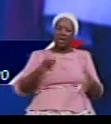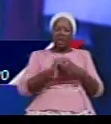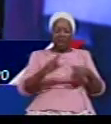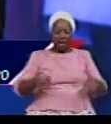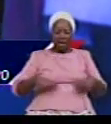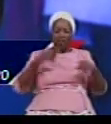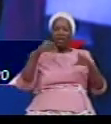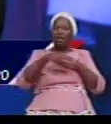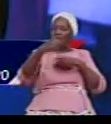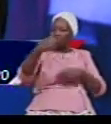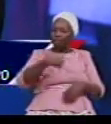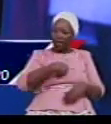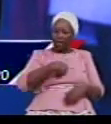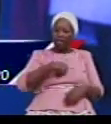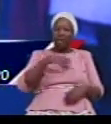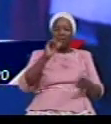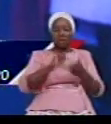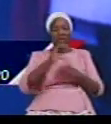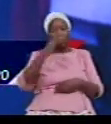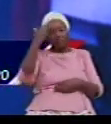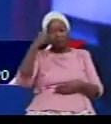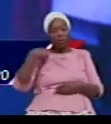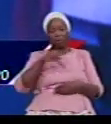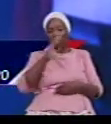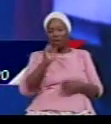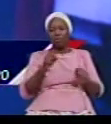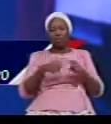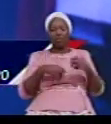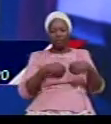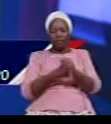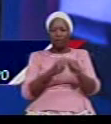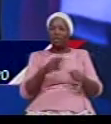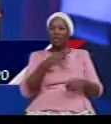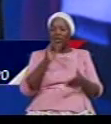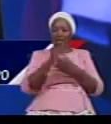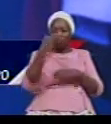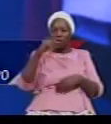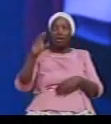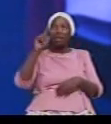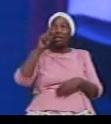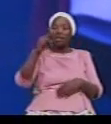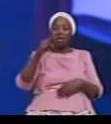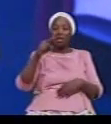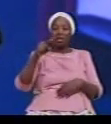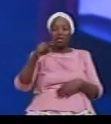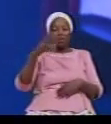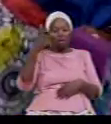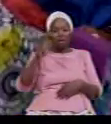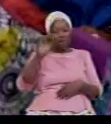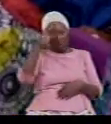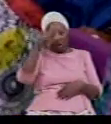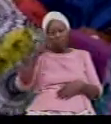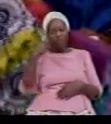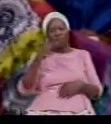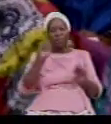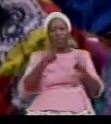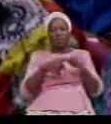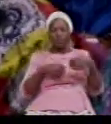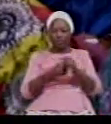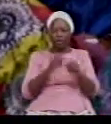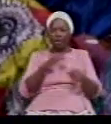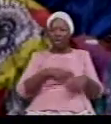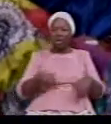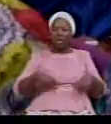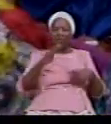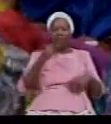me. That's the reason we're able to follow him and live for him and live like him and live by his strength. And then it says, and the